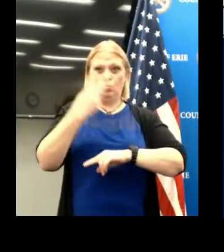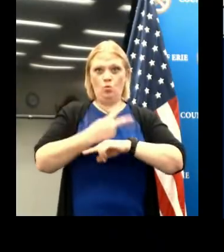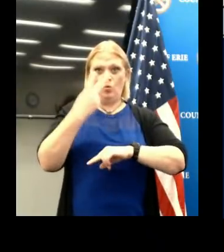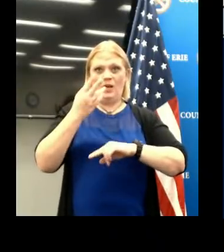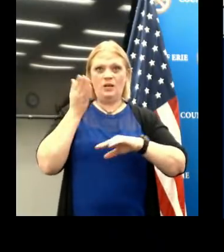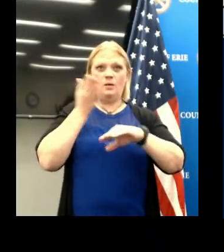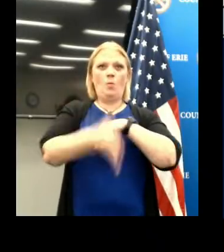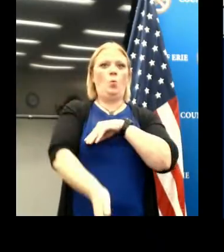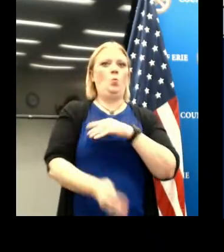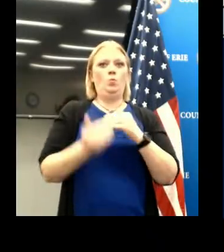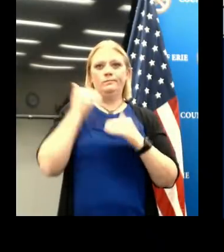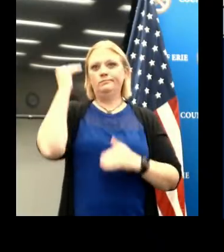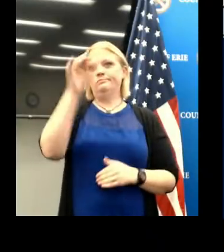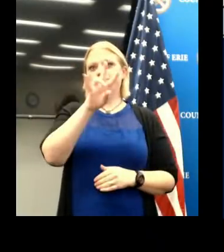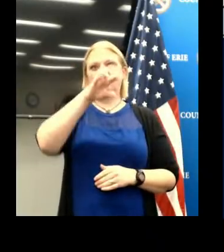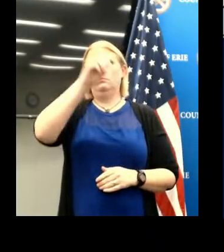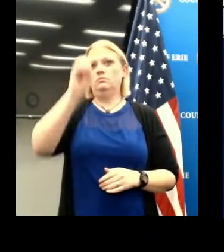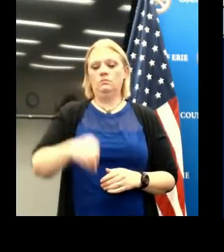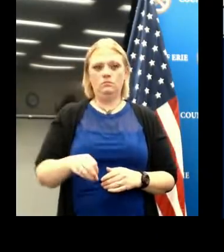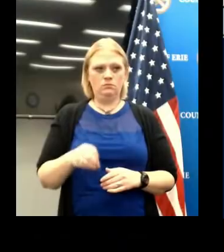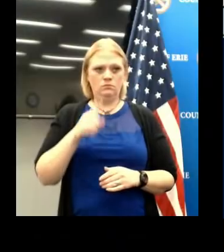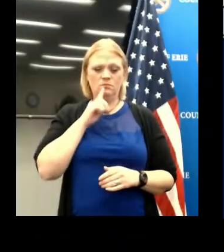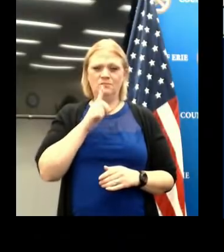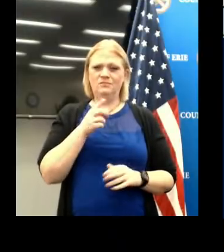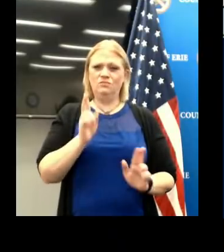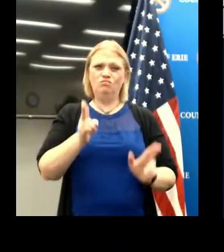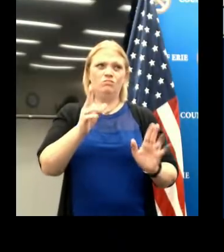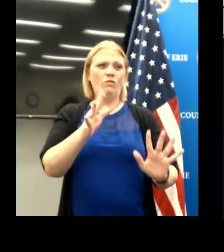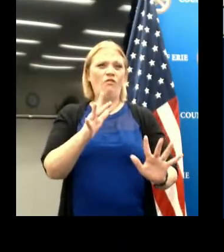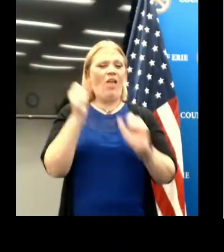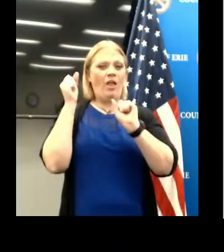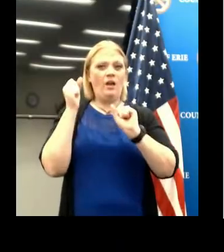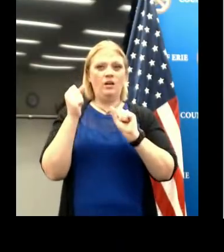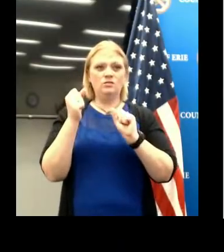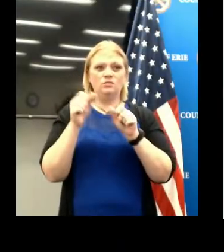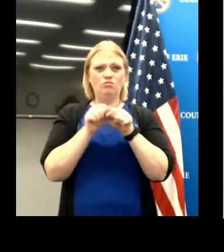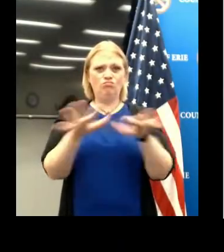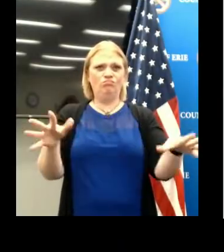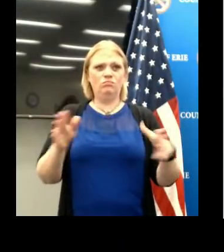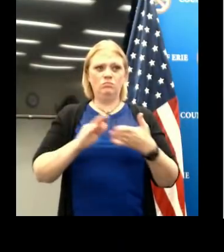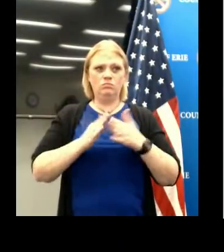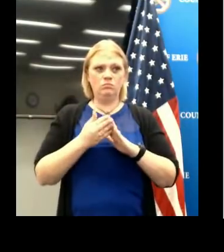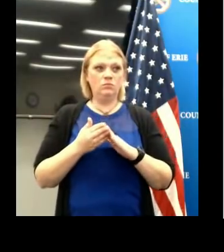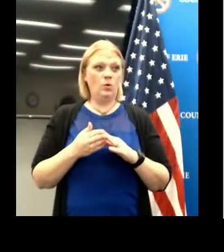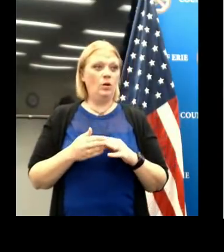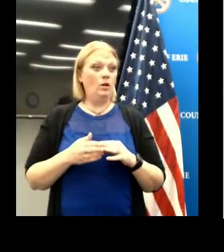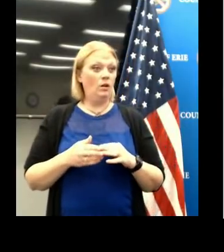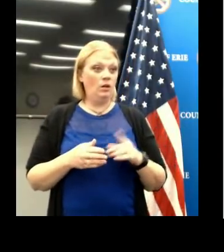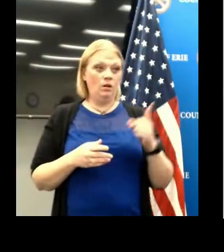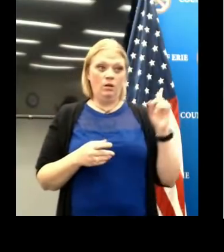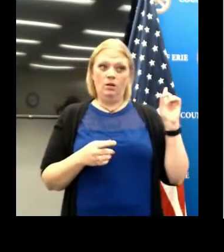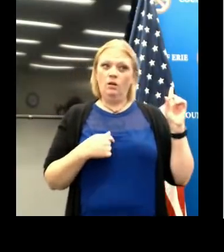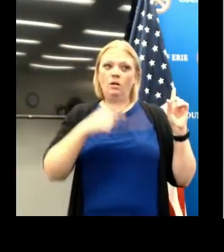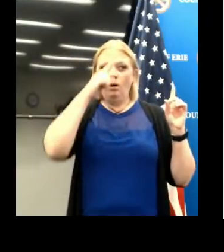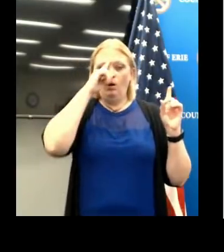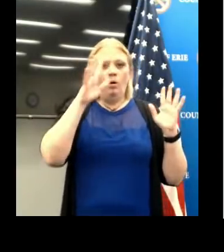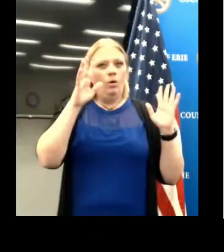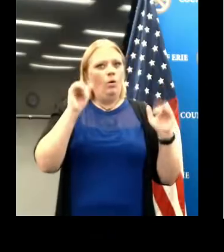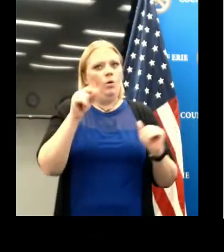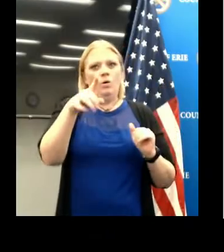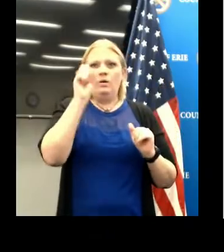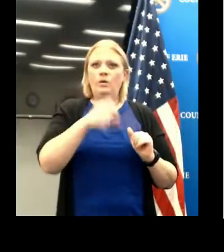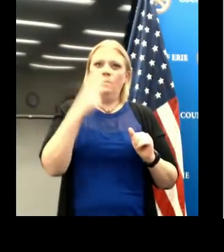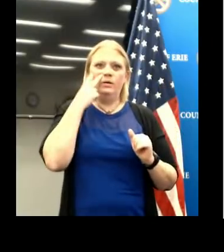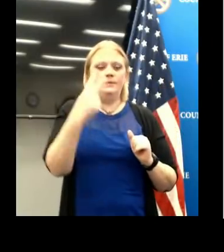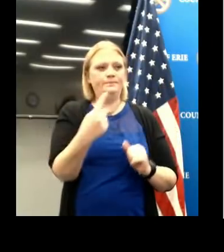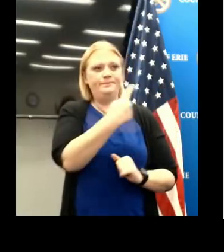7%. And it is rapid growth across the community. This I hope you have an opportunity to look at.